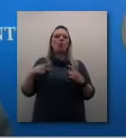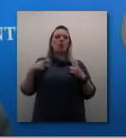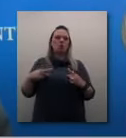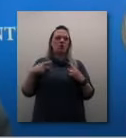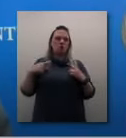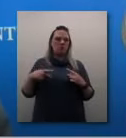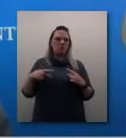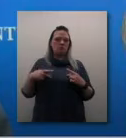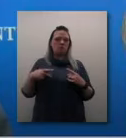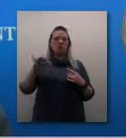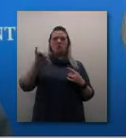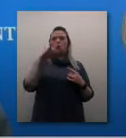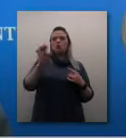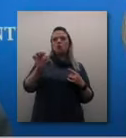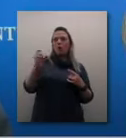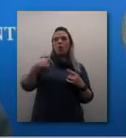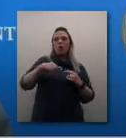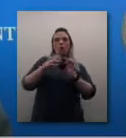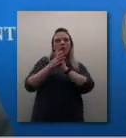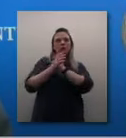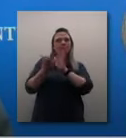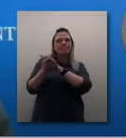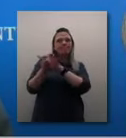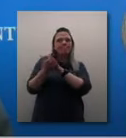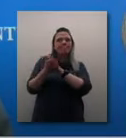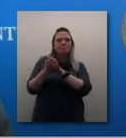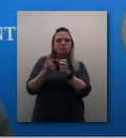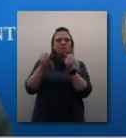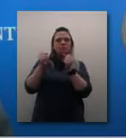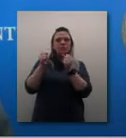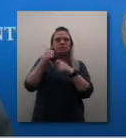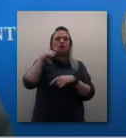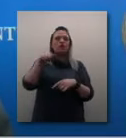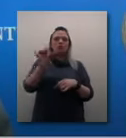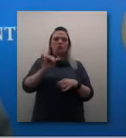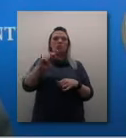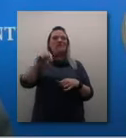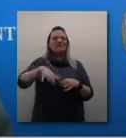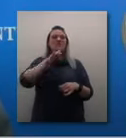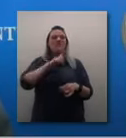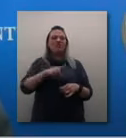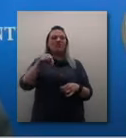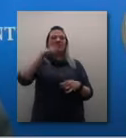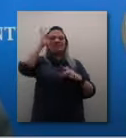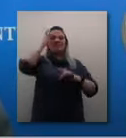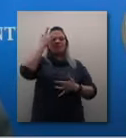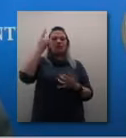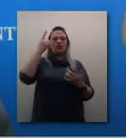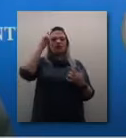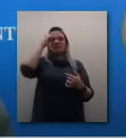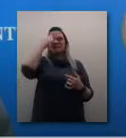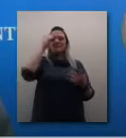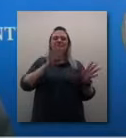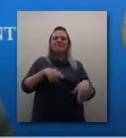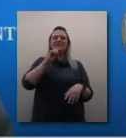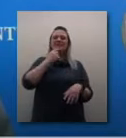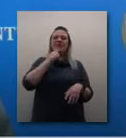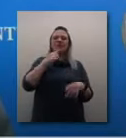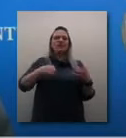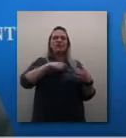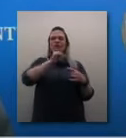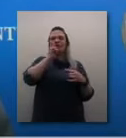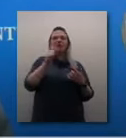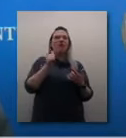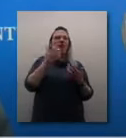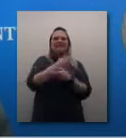Well, I want to let Joe know we're all pulling for you as well. This is real. This is serious. We're not out of the woods yet. And if we feel that